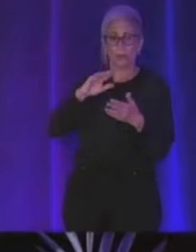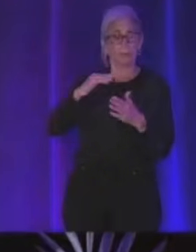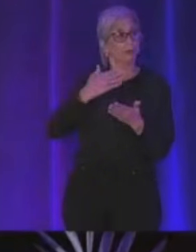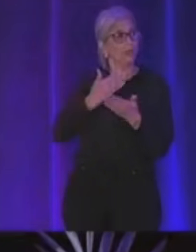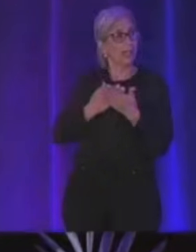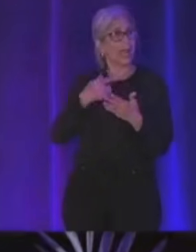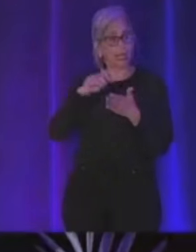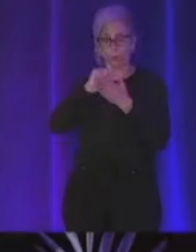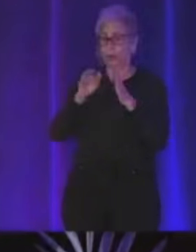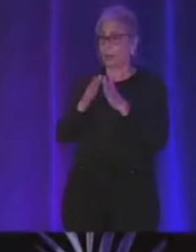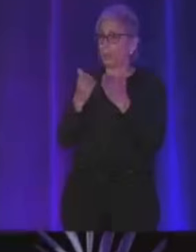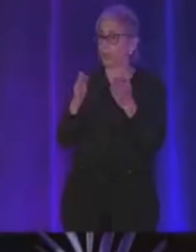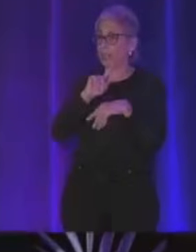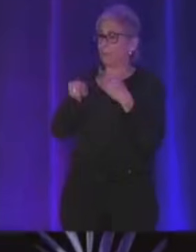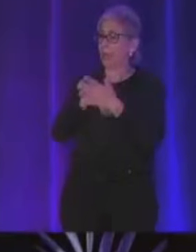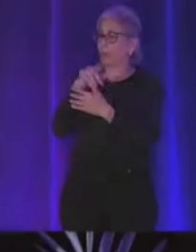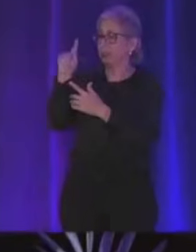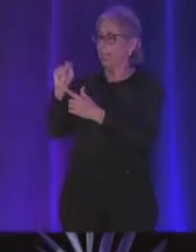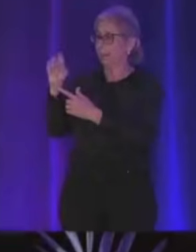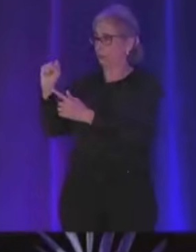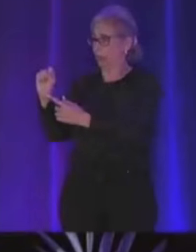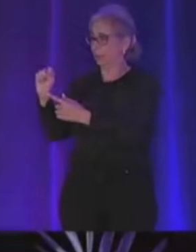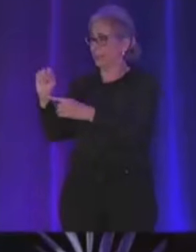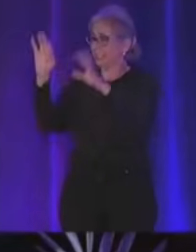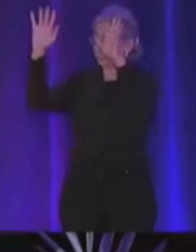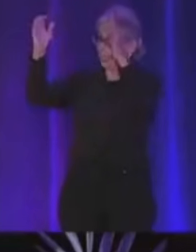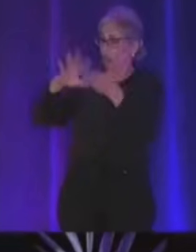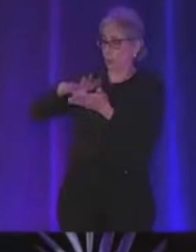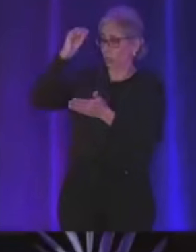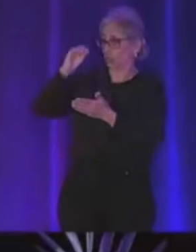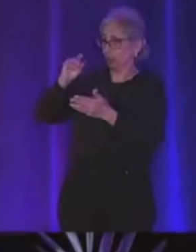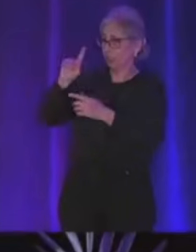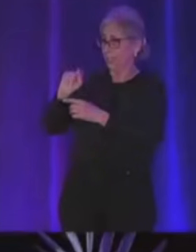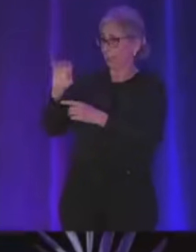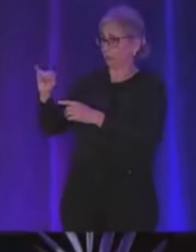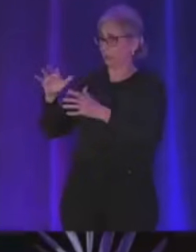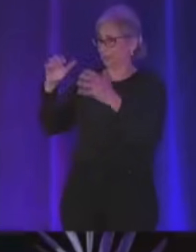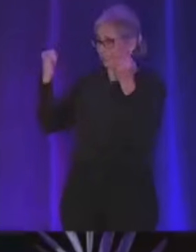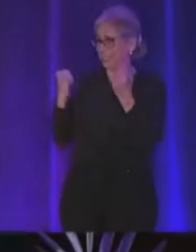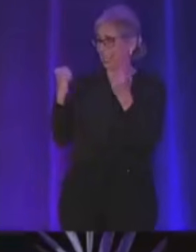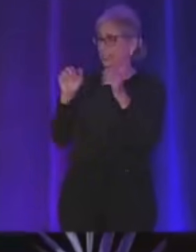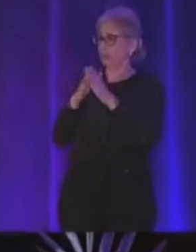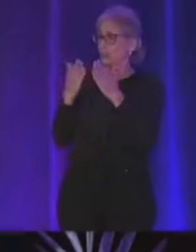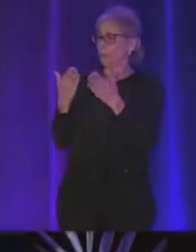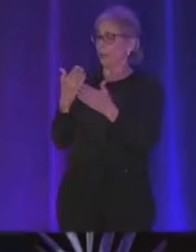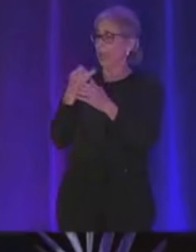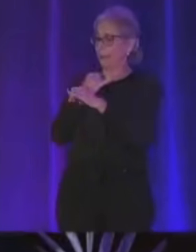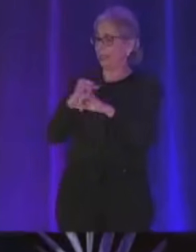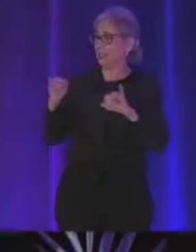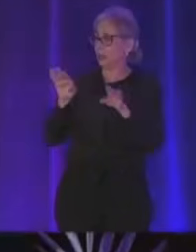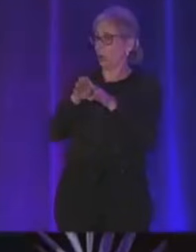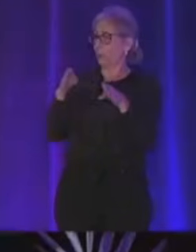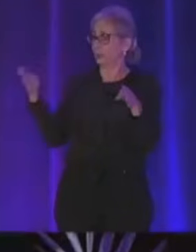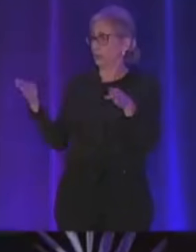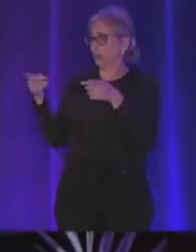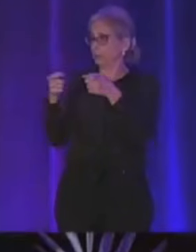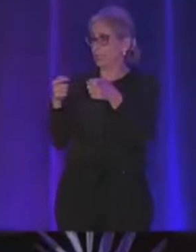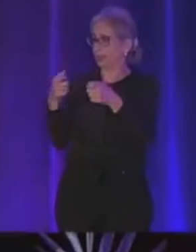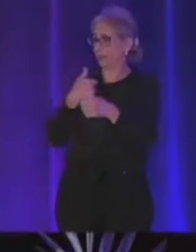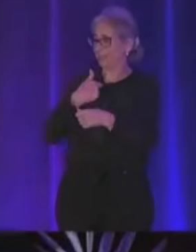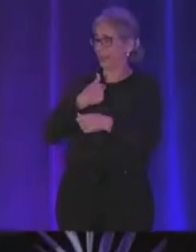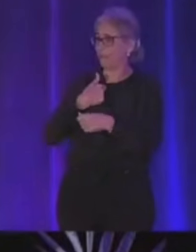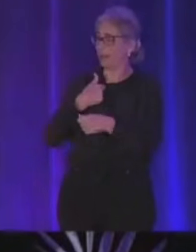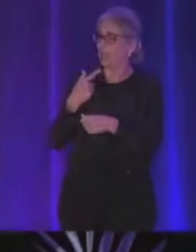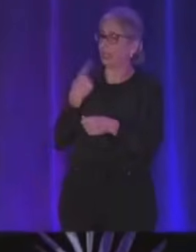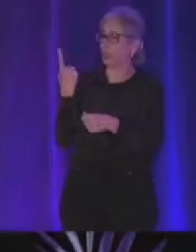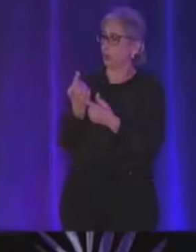a book on TypeScript, Learning TypeScript. Yay, it's a good book, I think. And then also I'm an independent open source maintainer myself, and I can